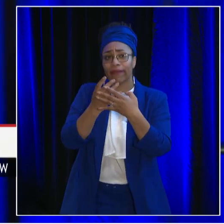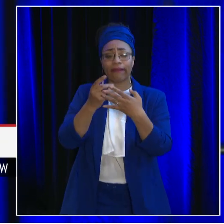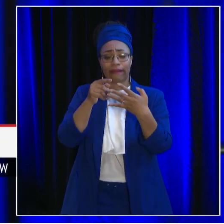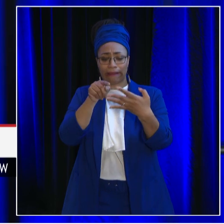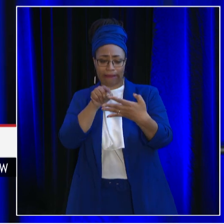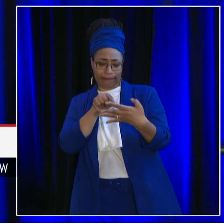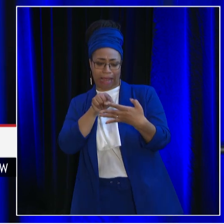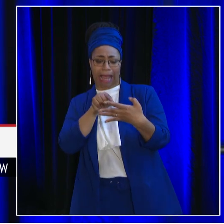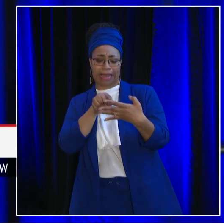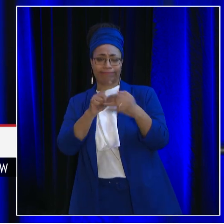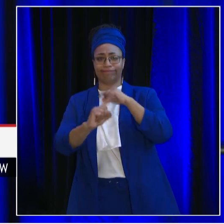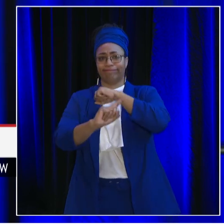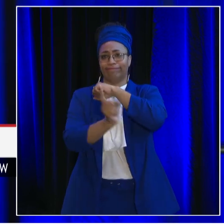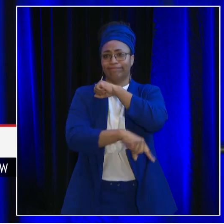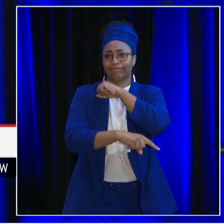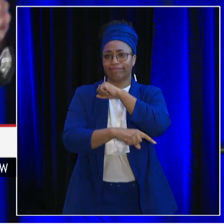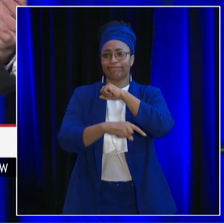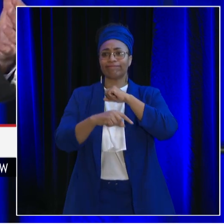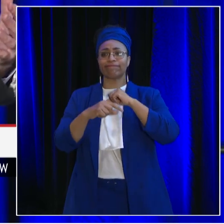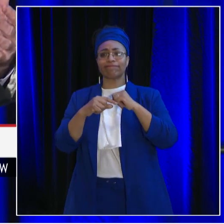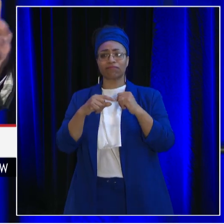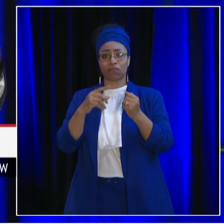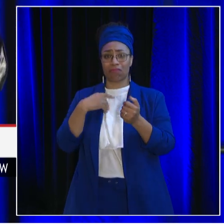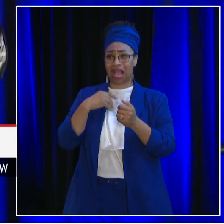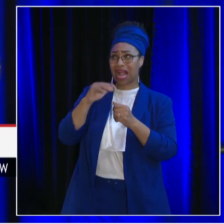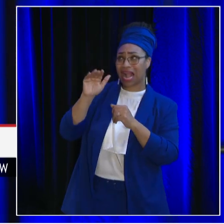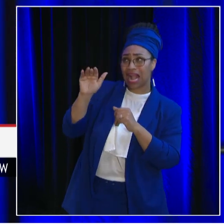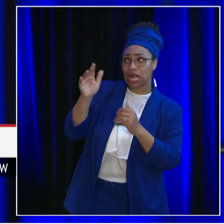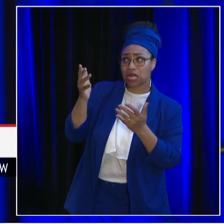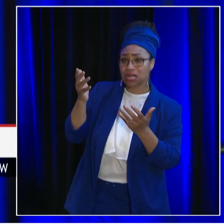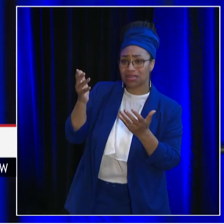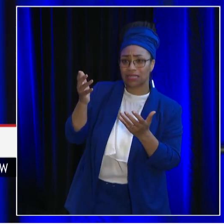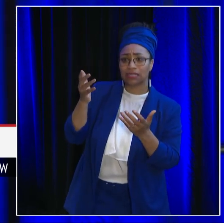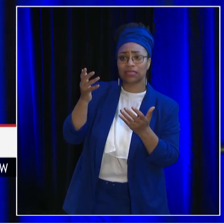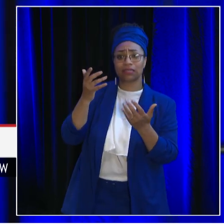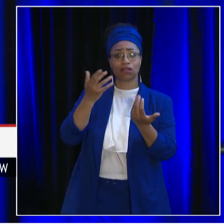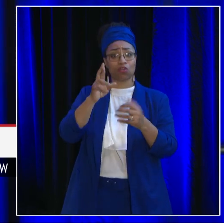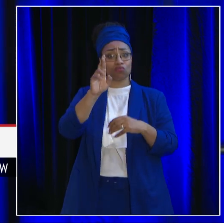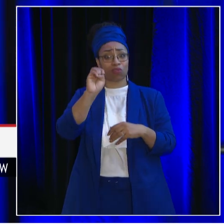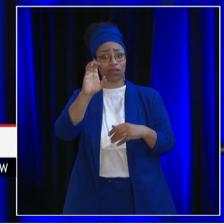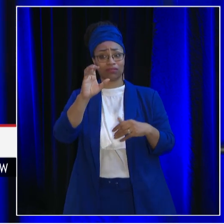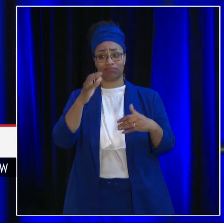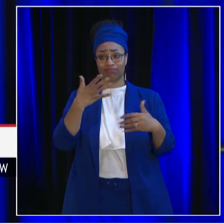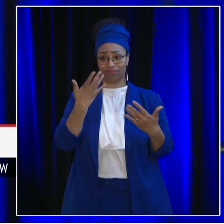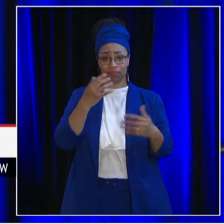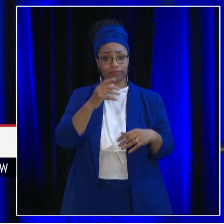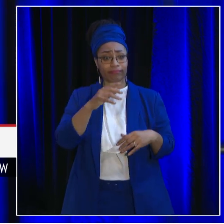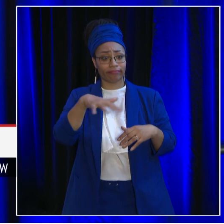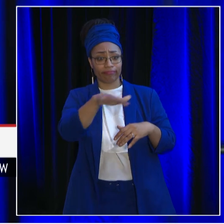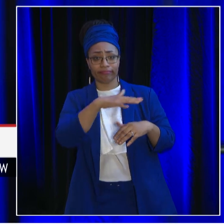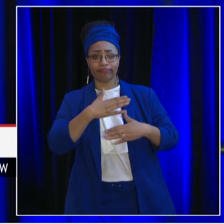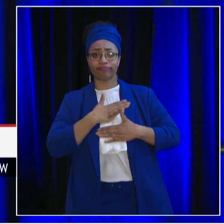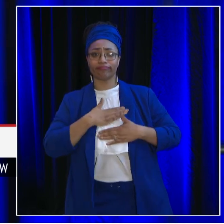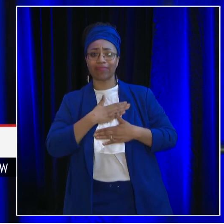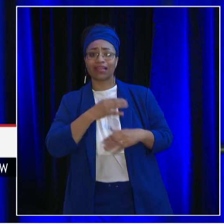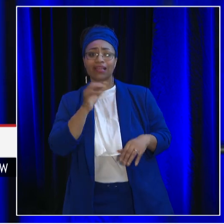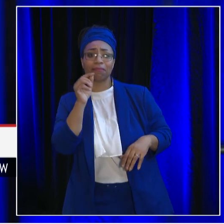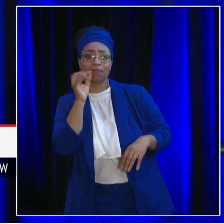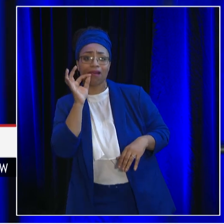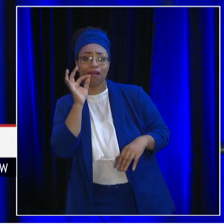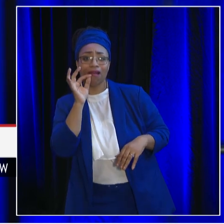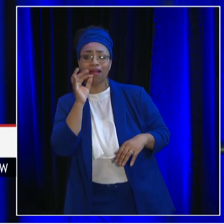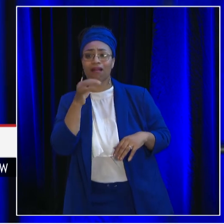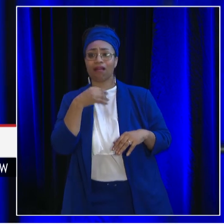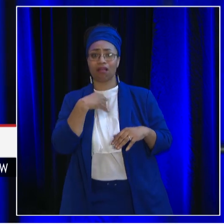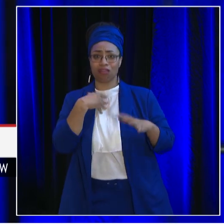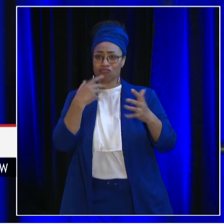recreational cannabis. So we have a robust illegal market because we are unable to regulate